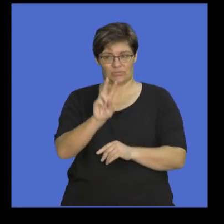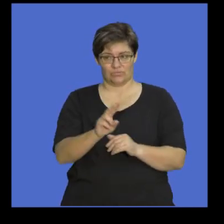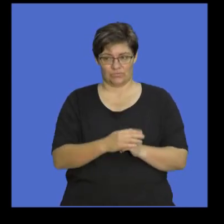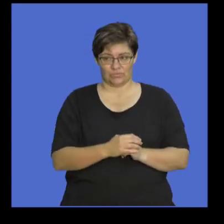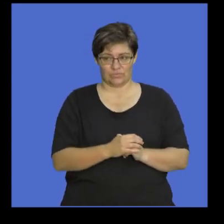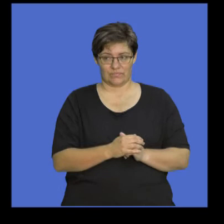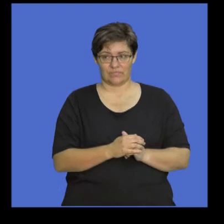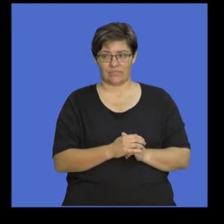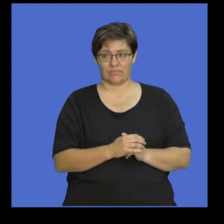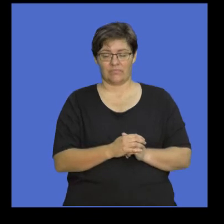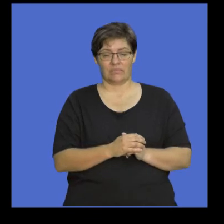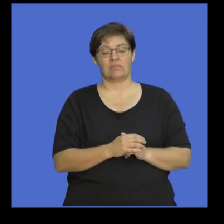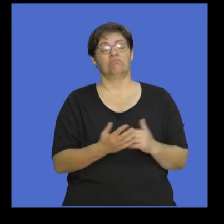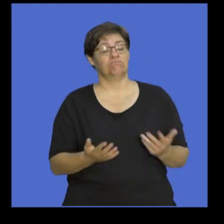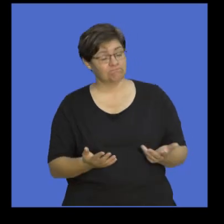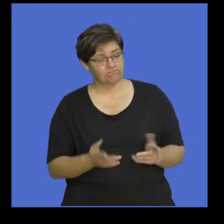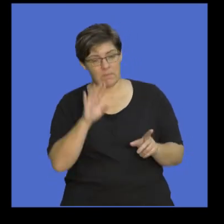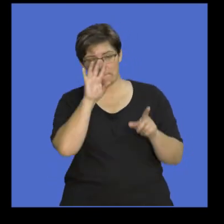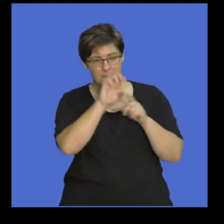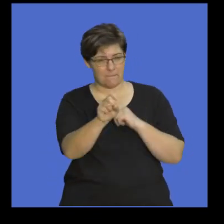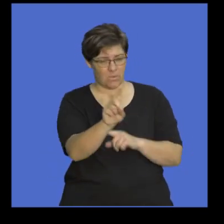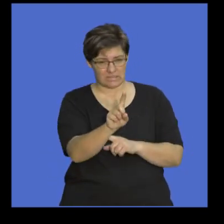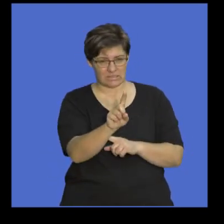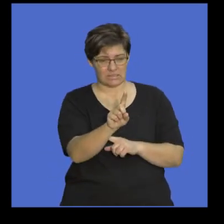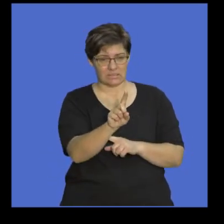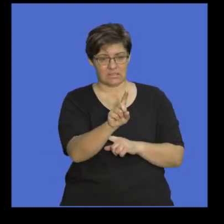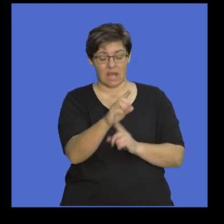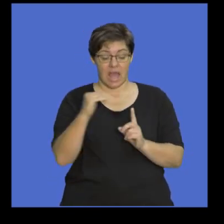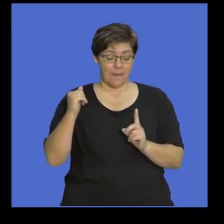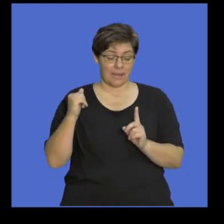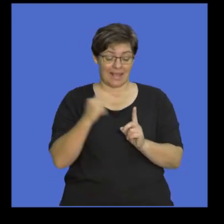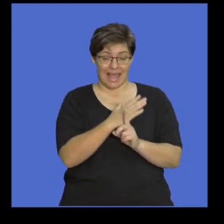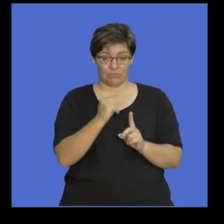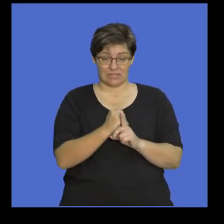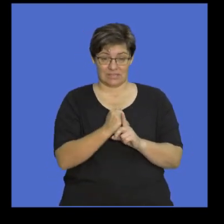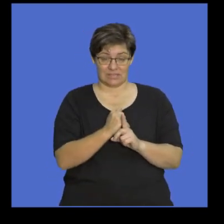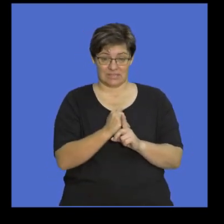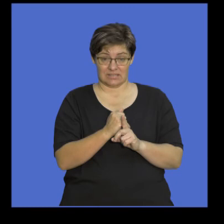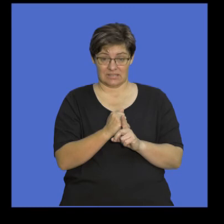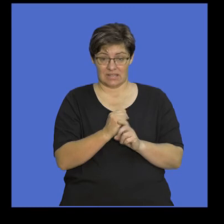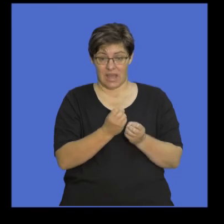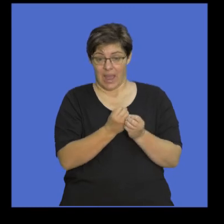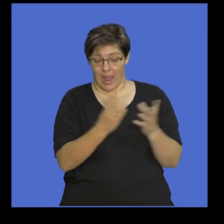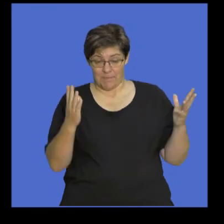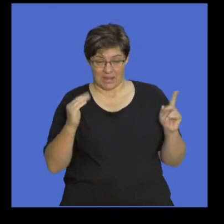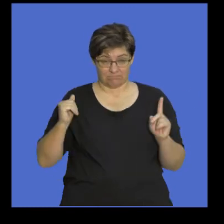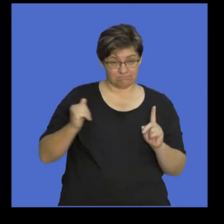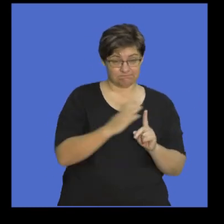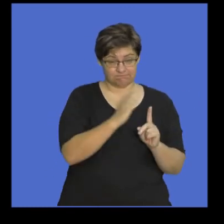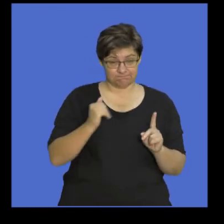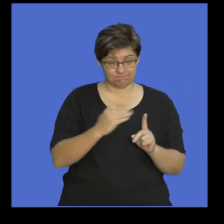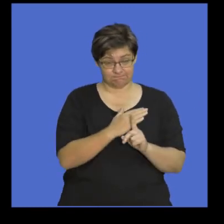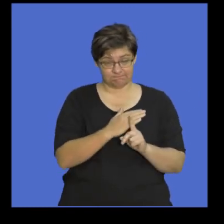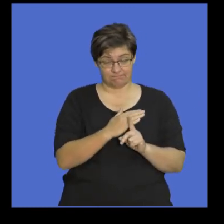resistor 2, and so on, okay? Now, we realize that the magnitude of current, if we can quickly go back to that, the magnitude